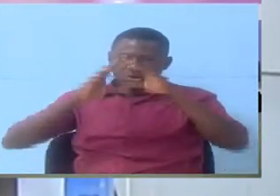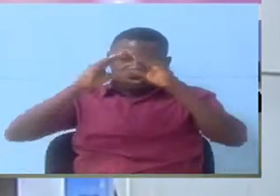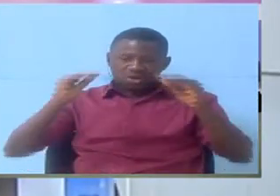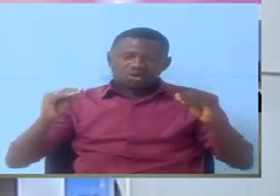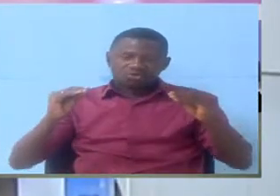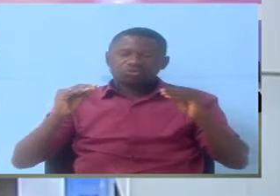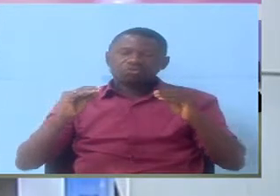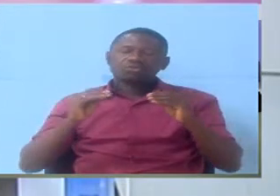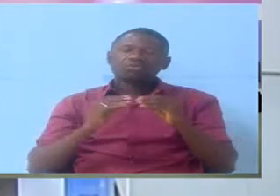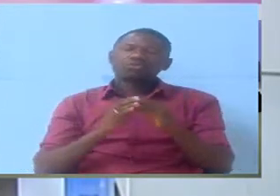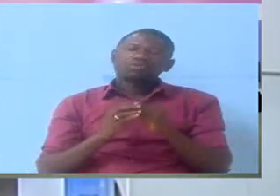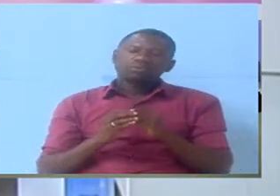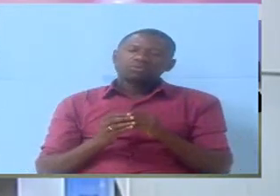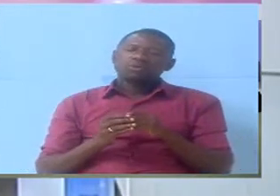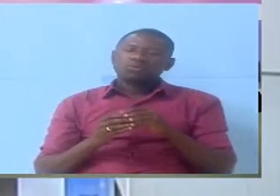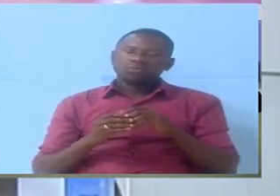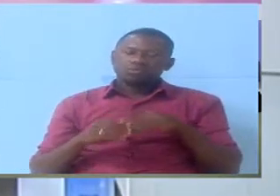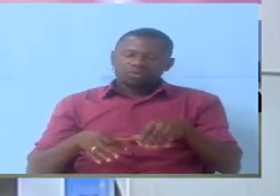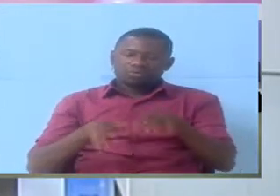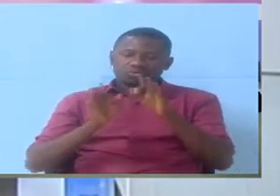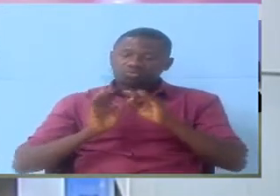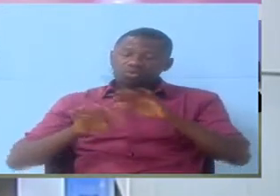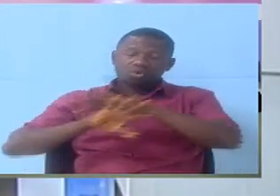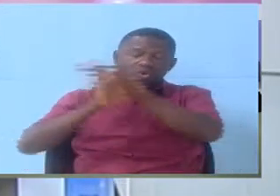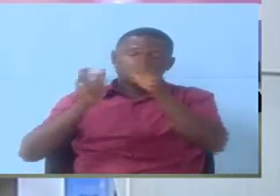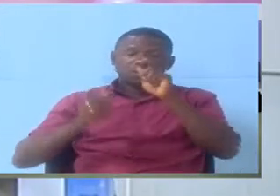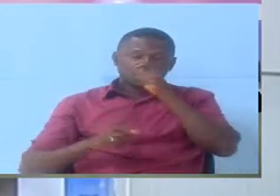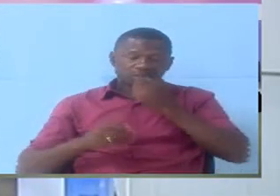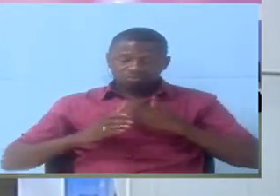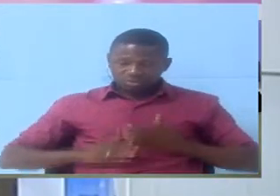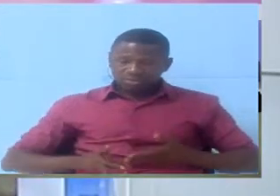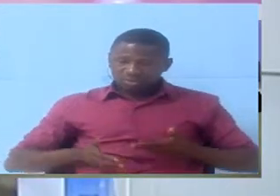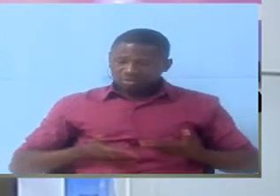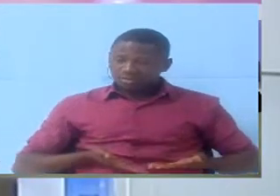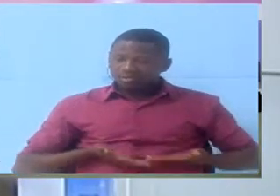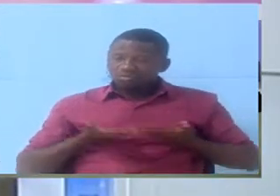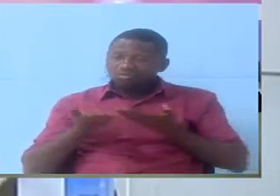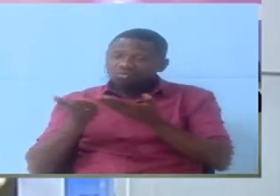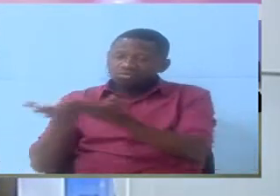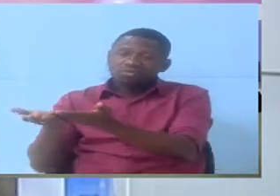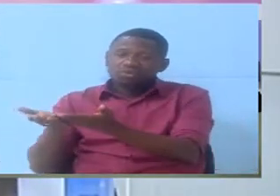We took all these bodies and put them